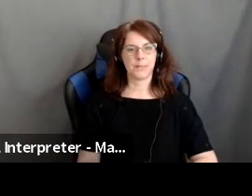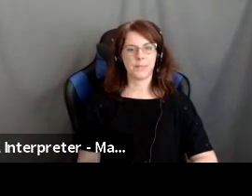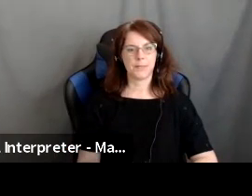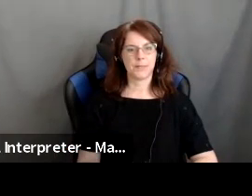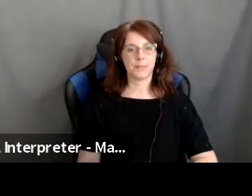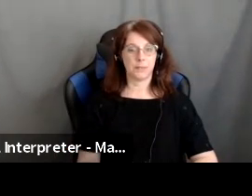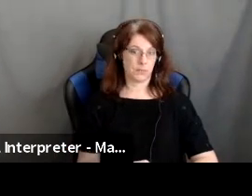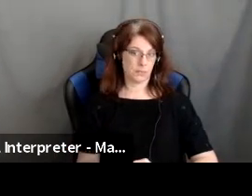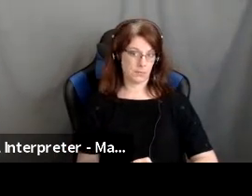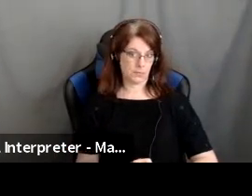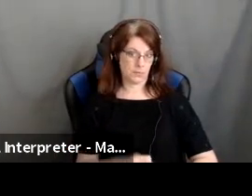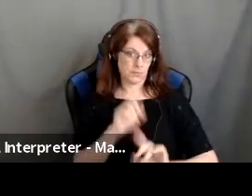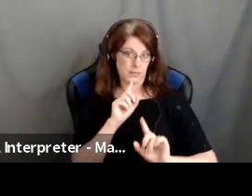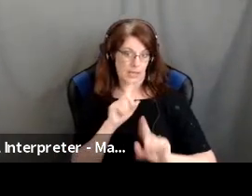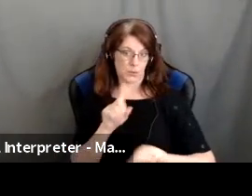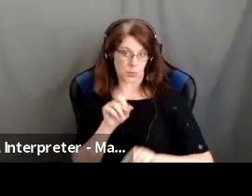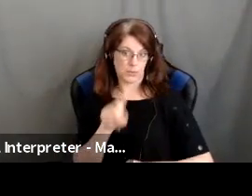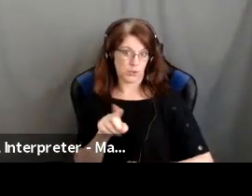Does that answer your question?